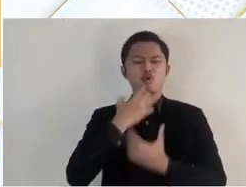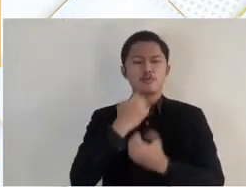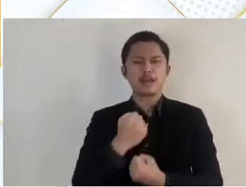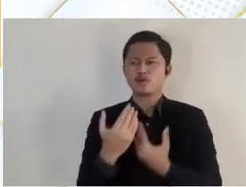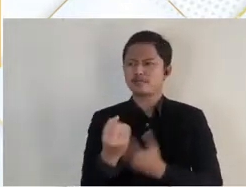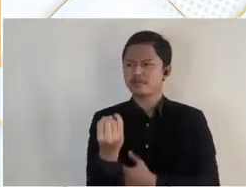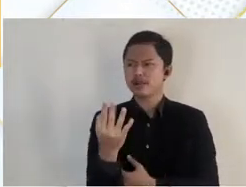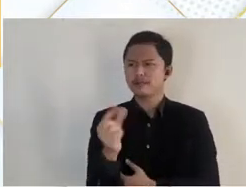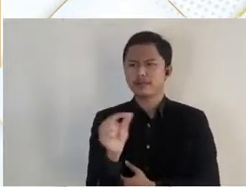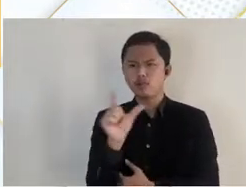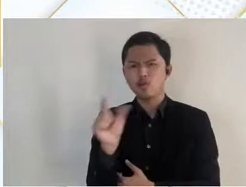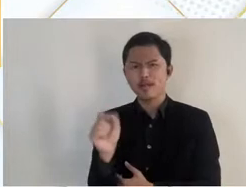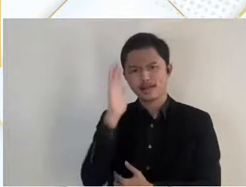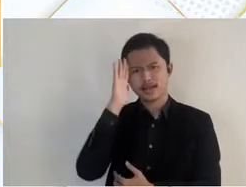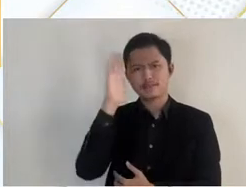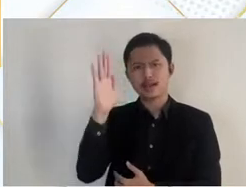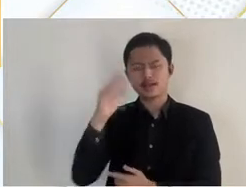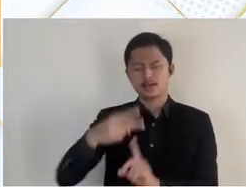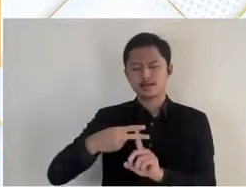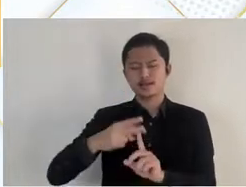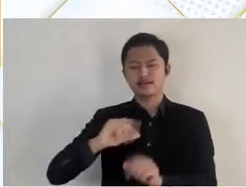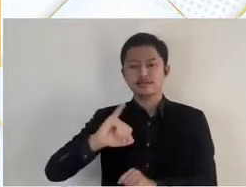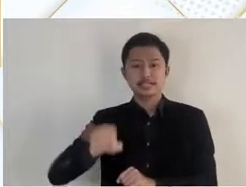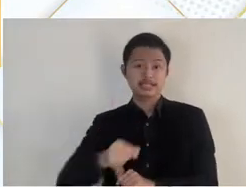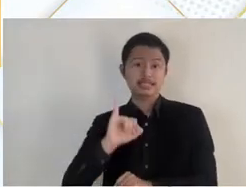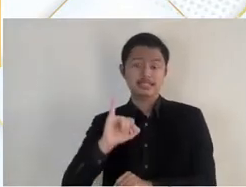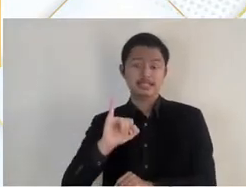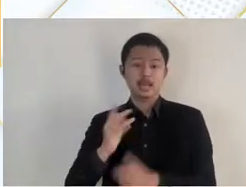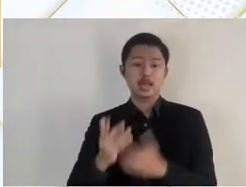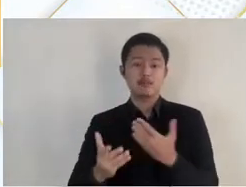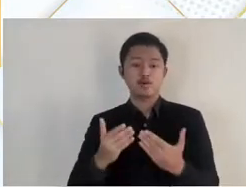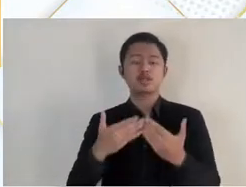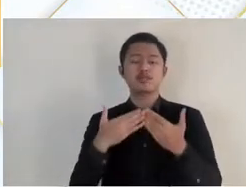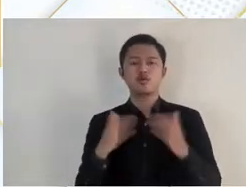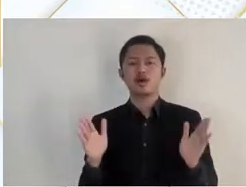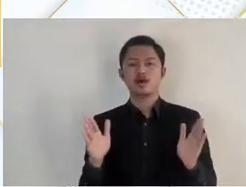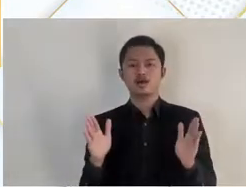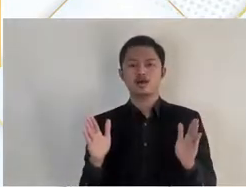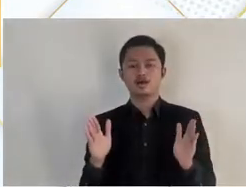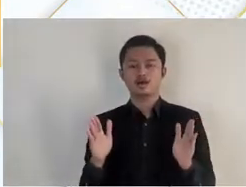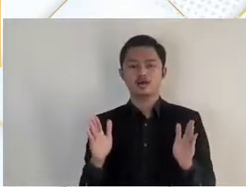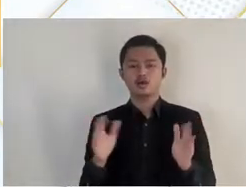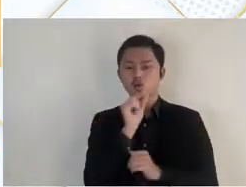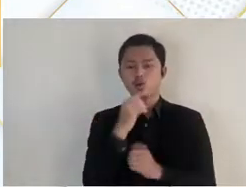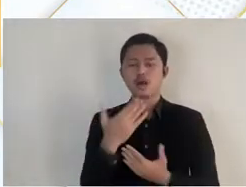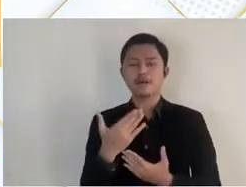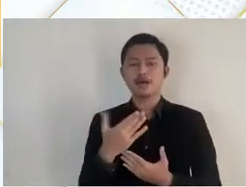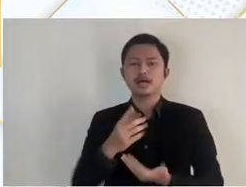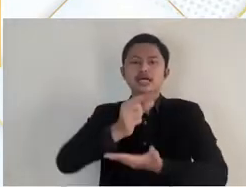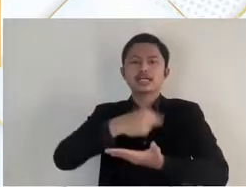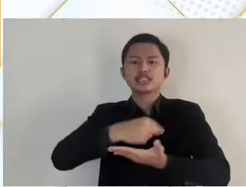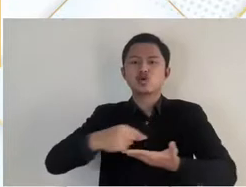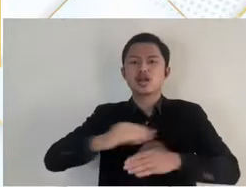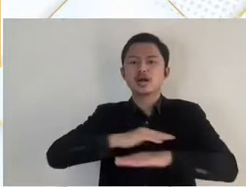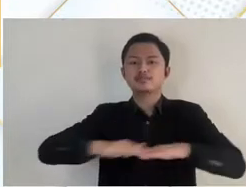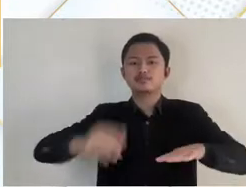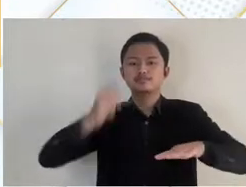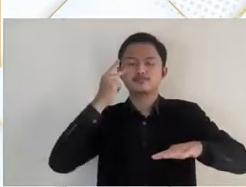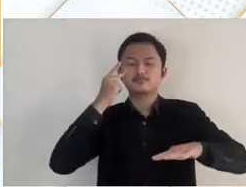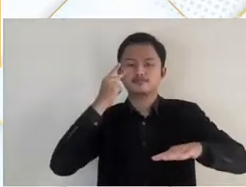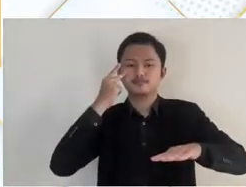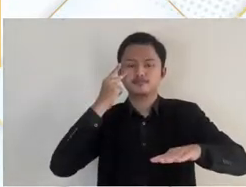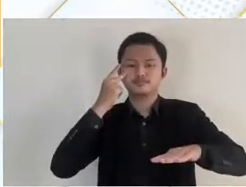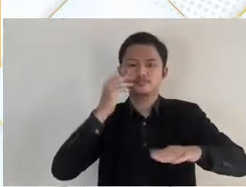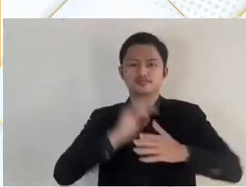months, Fiji will open its first peacekeeping school down in Nandi,